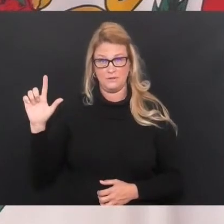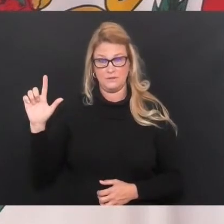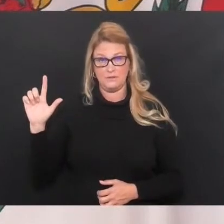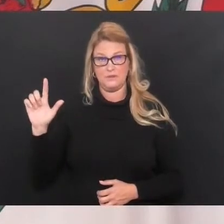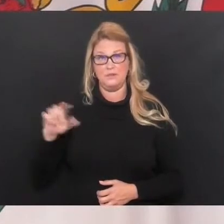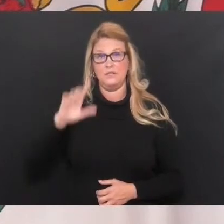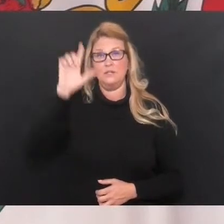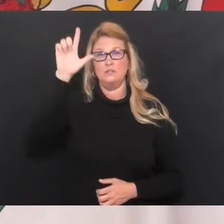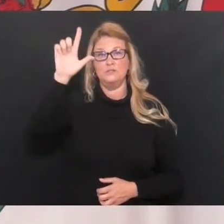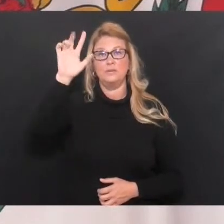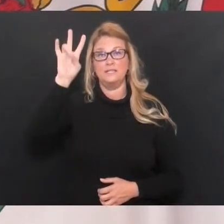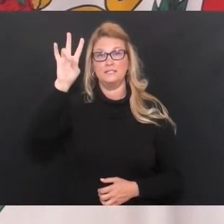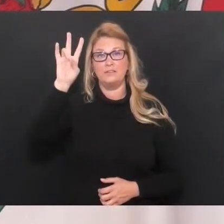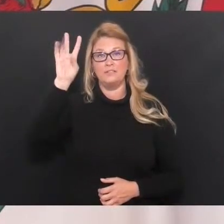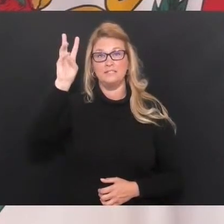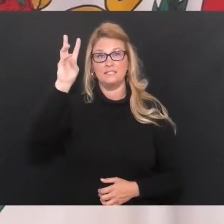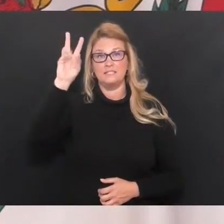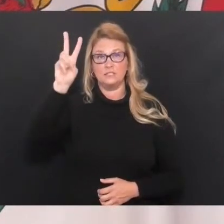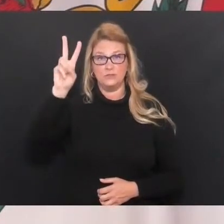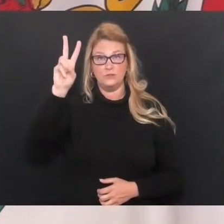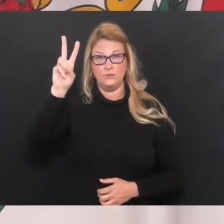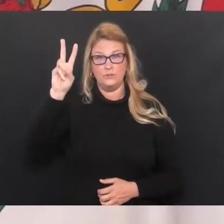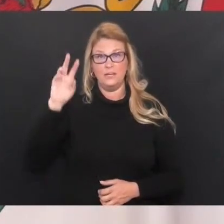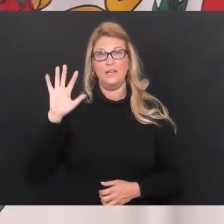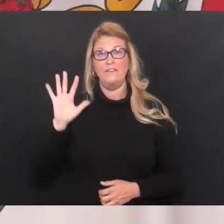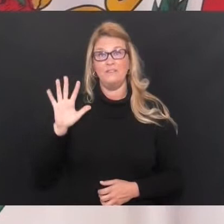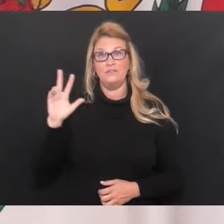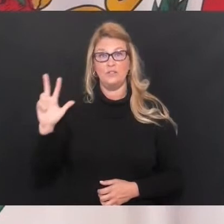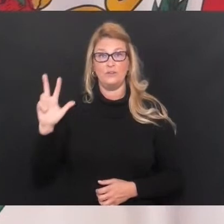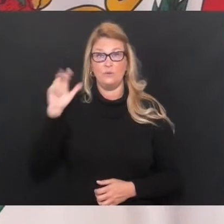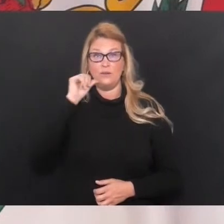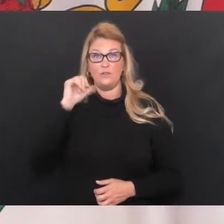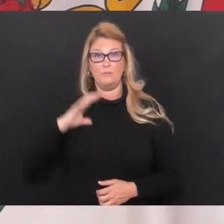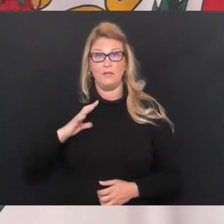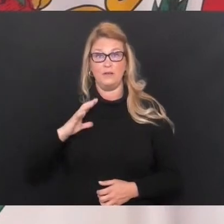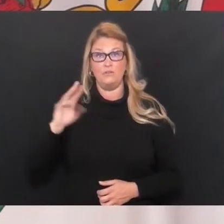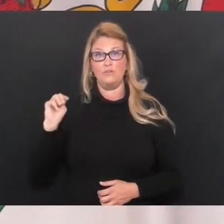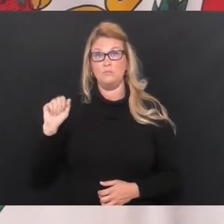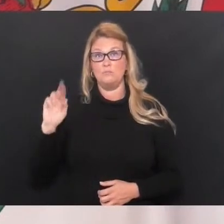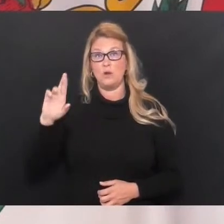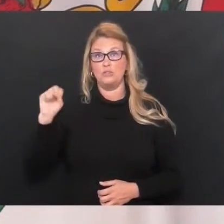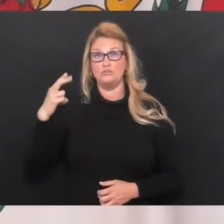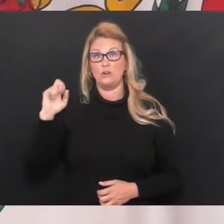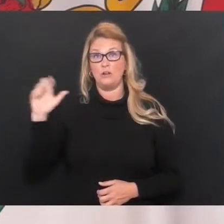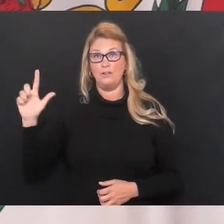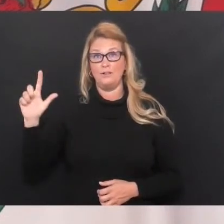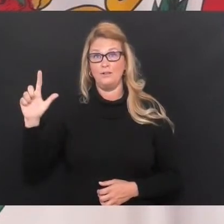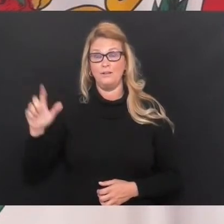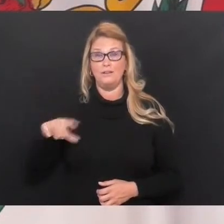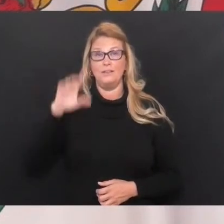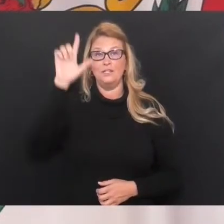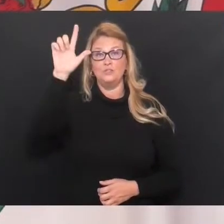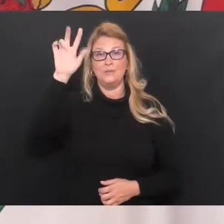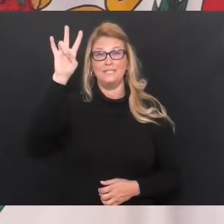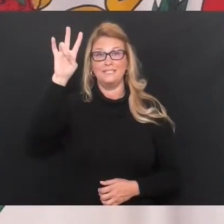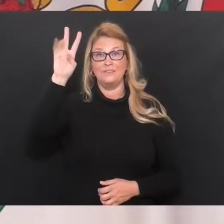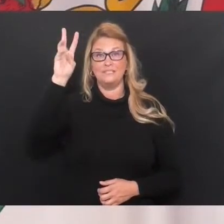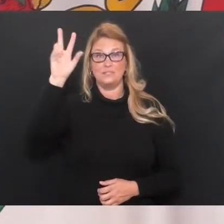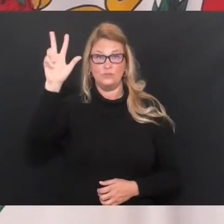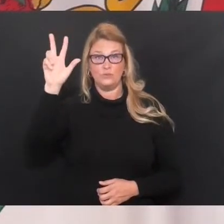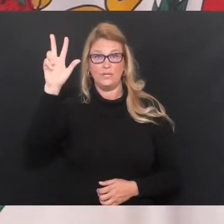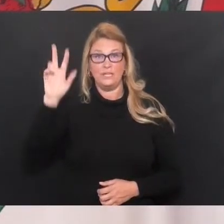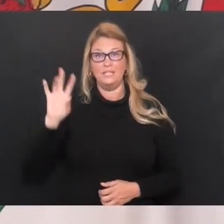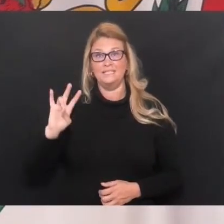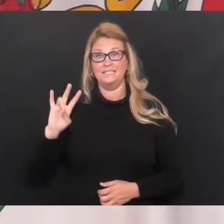Our 2,762nd death is a 53-year-old female from Marshall County. Our 2,763rd death